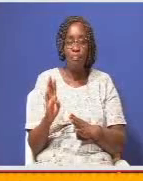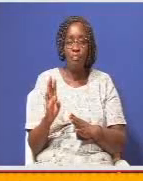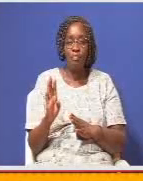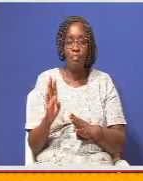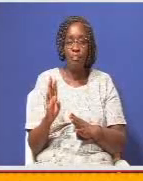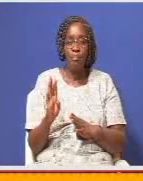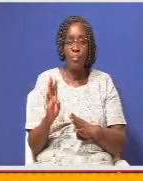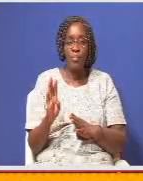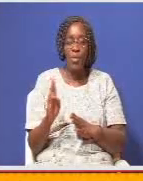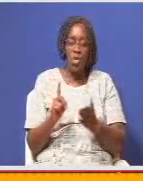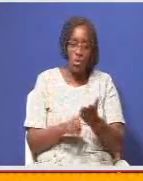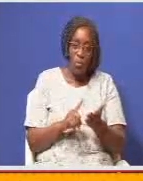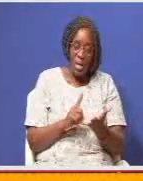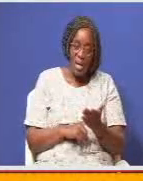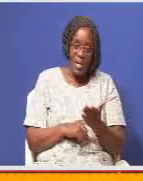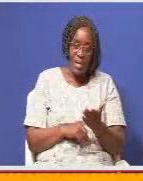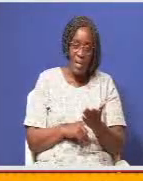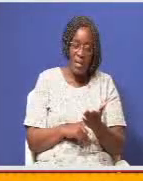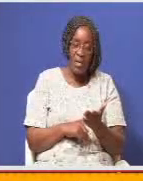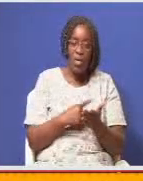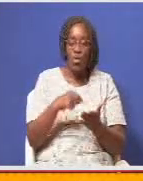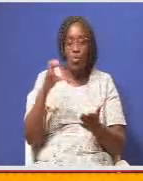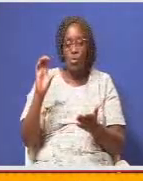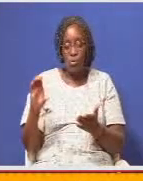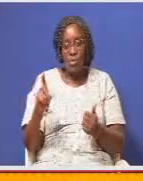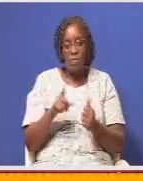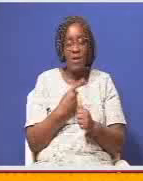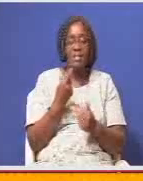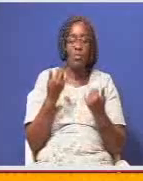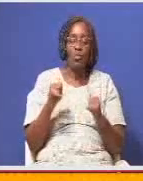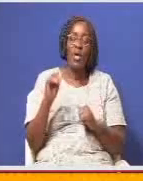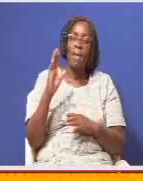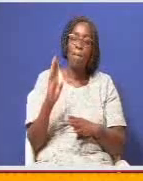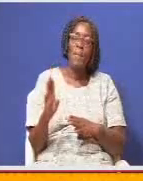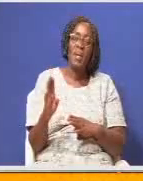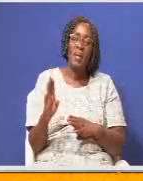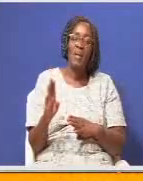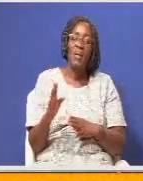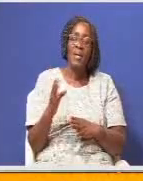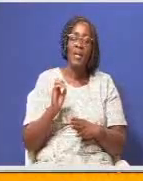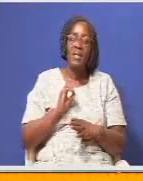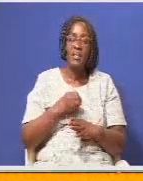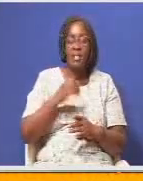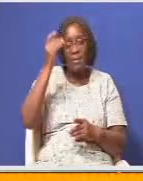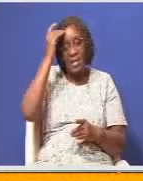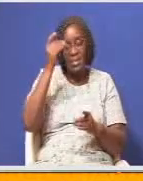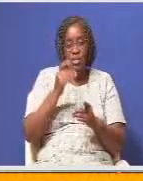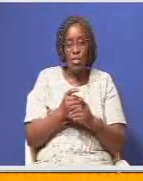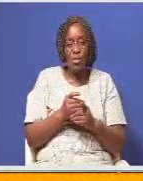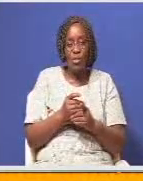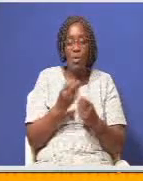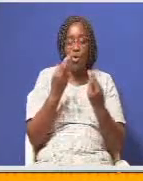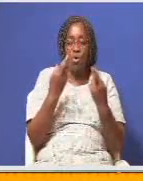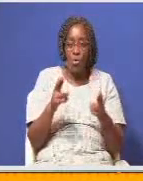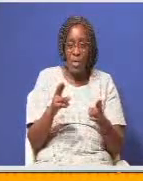Somebody can argue in the converse, you rush to sea without trying sea first. So that is our determination. So are you already anticipating that B